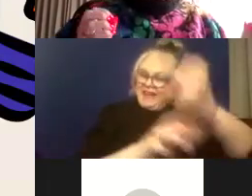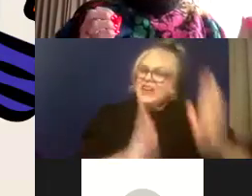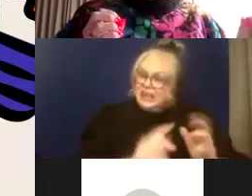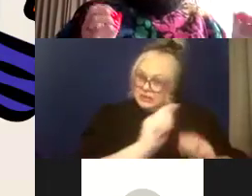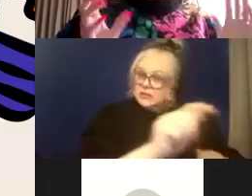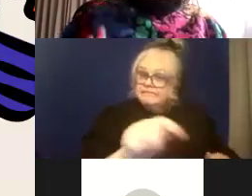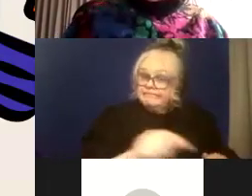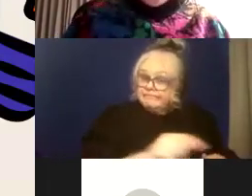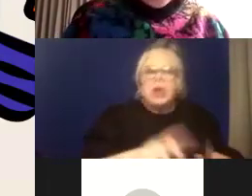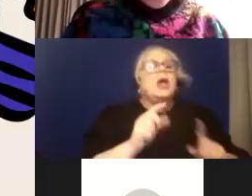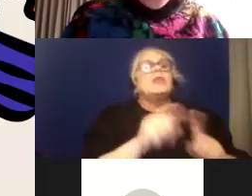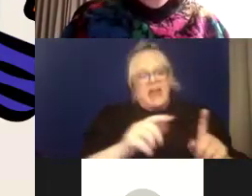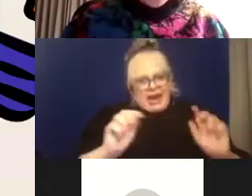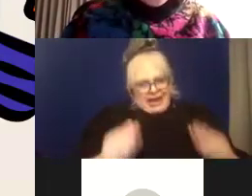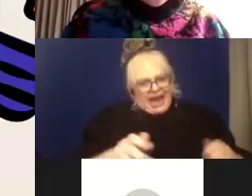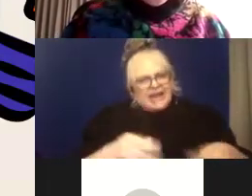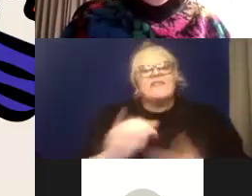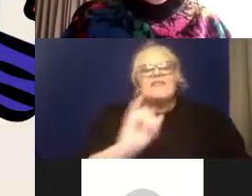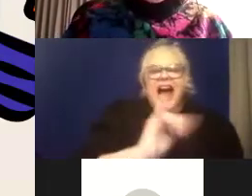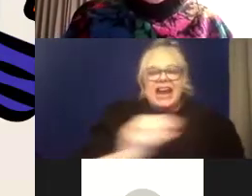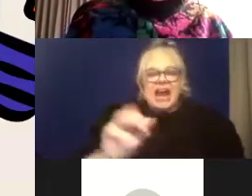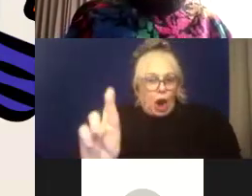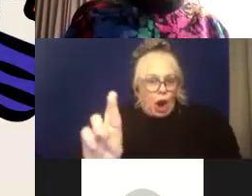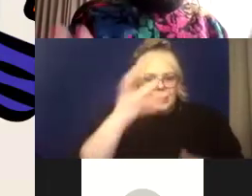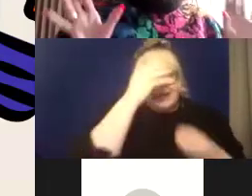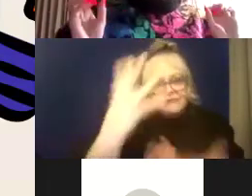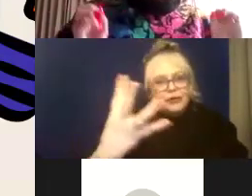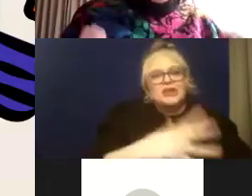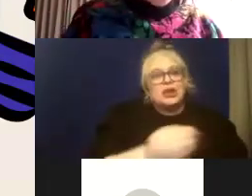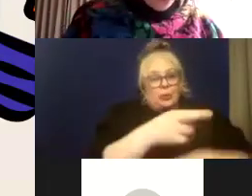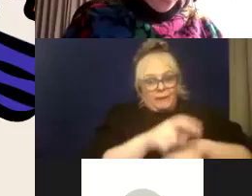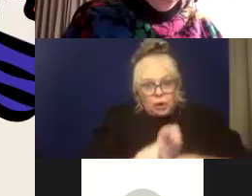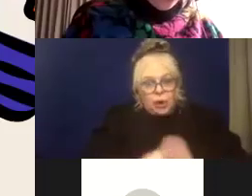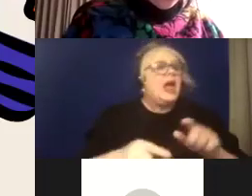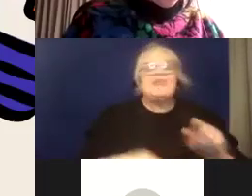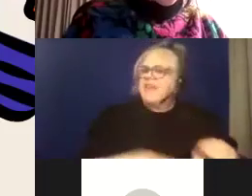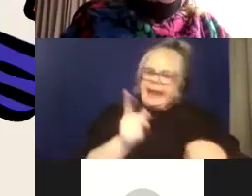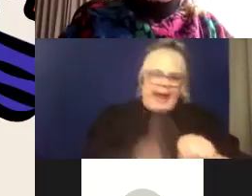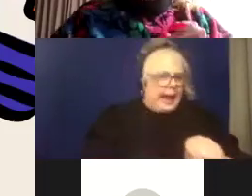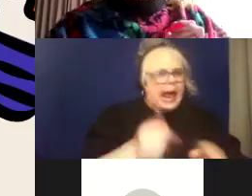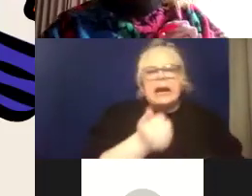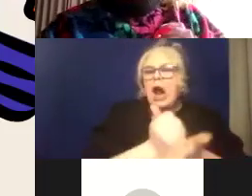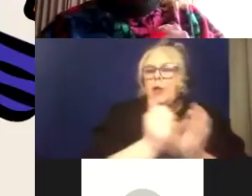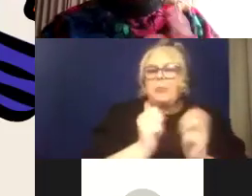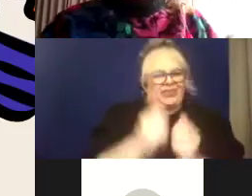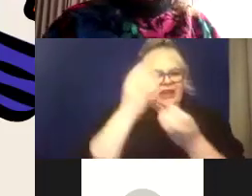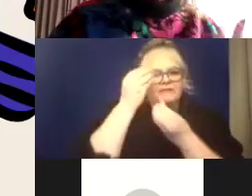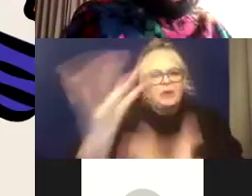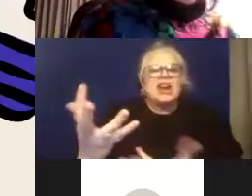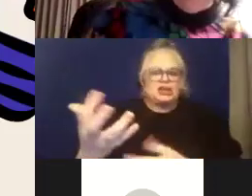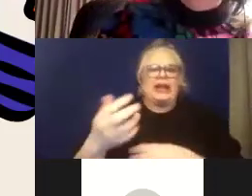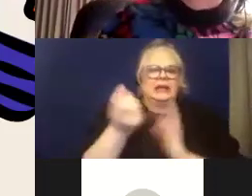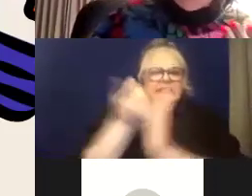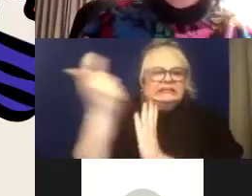referral. They can't help with having images taken down. They wanted me to be very clear about that in the toolkit because survivors